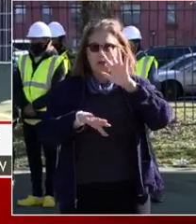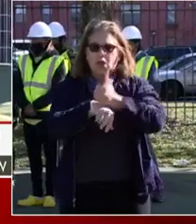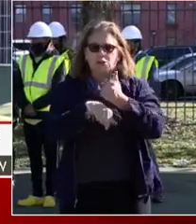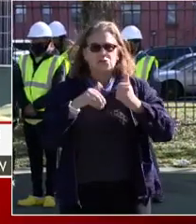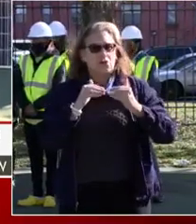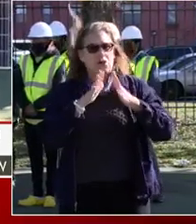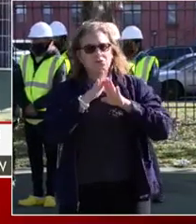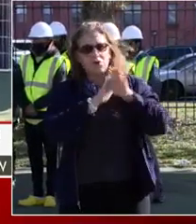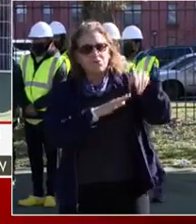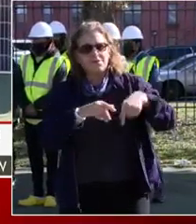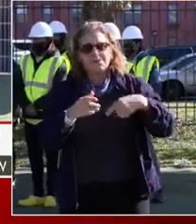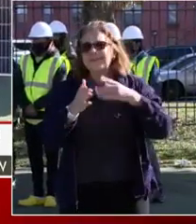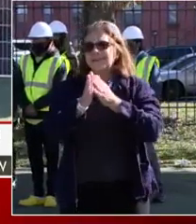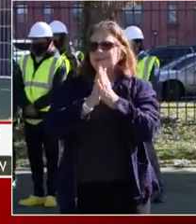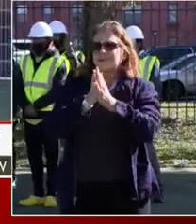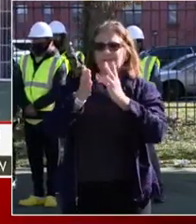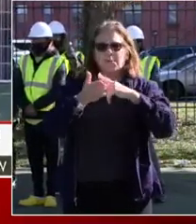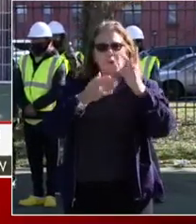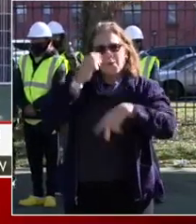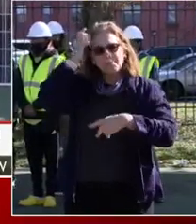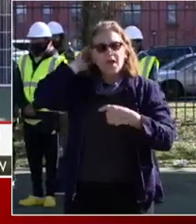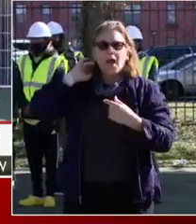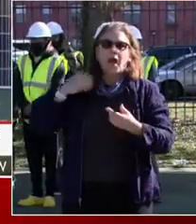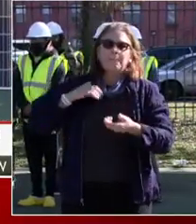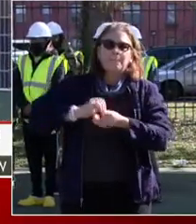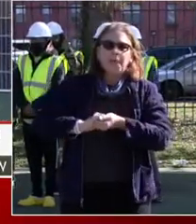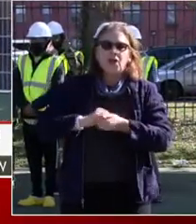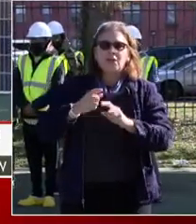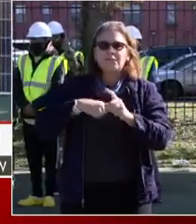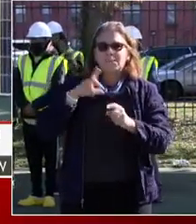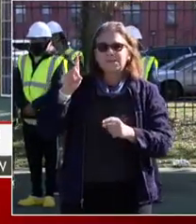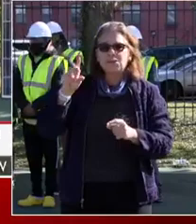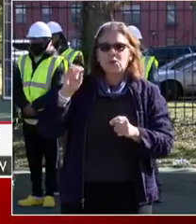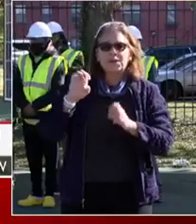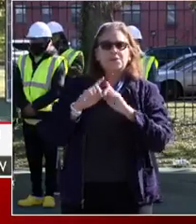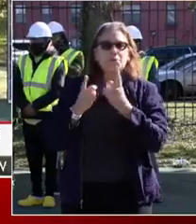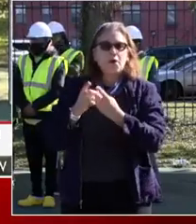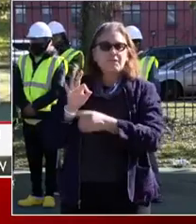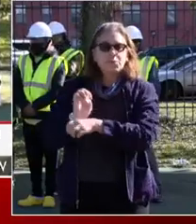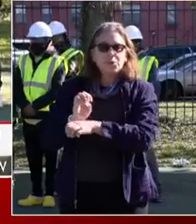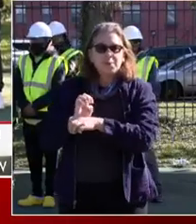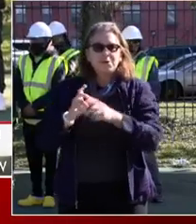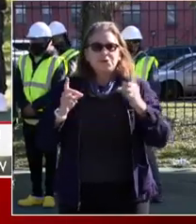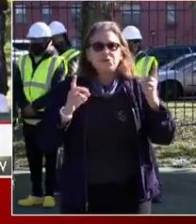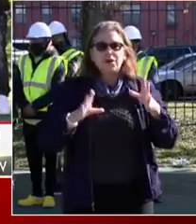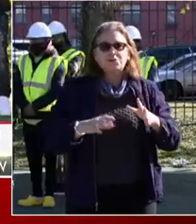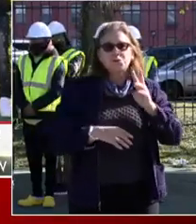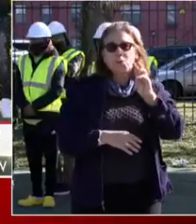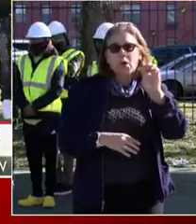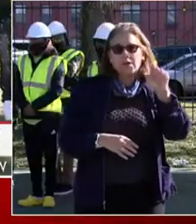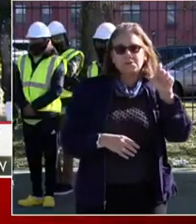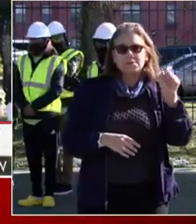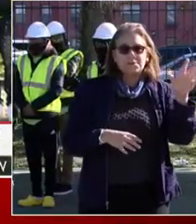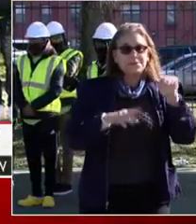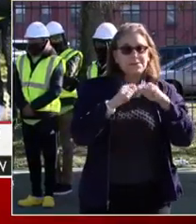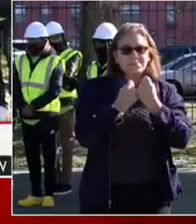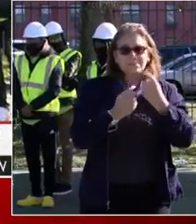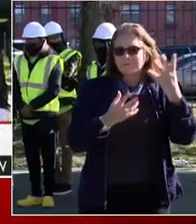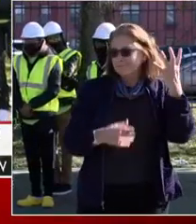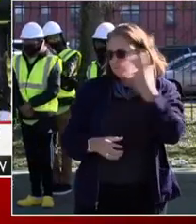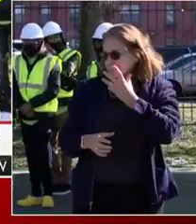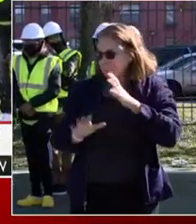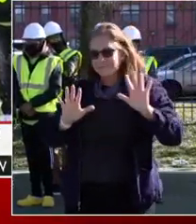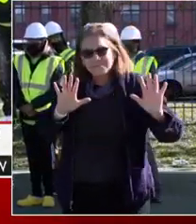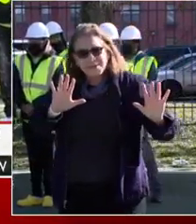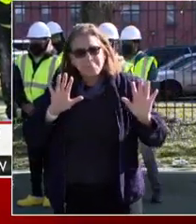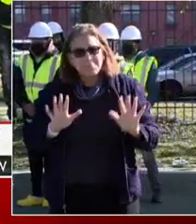Thank you, our partners at DOE, Director Wells. Your team has been phenomenal in helping the mayor to put this together.